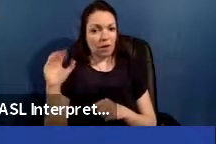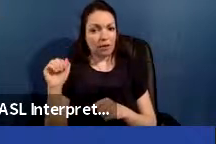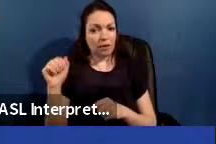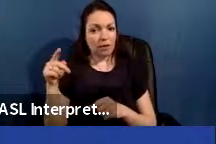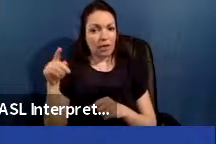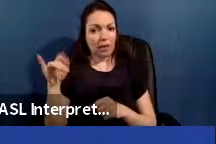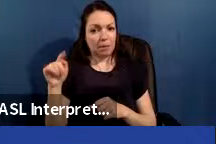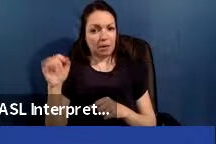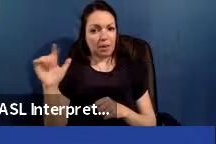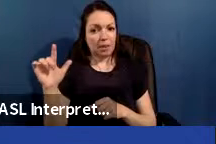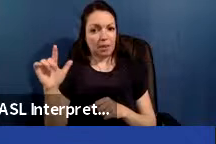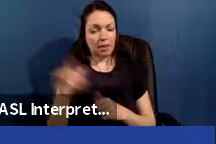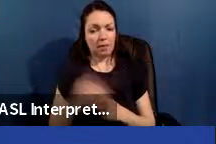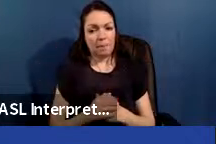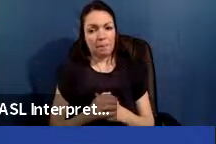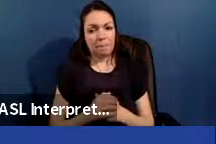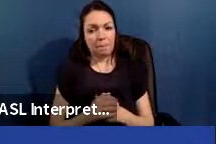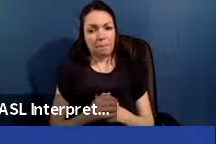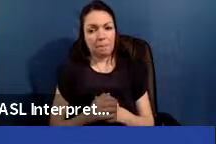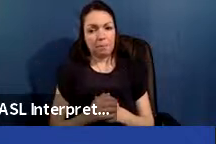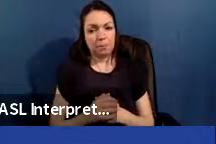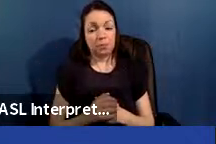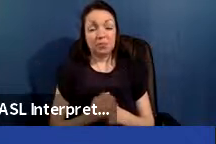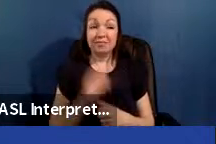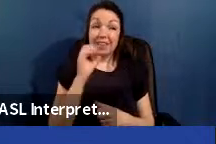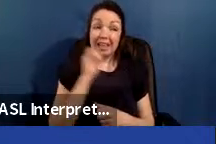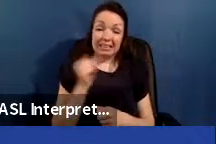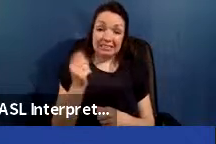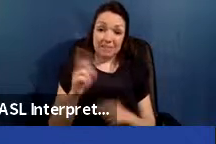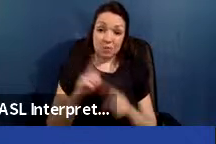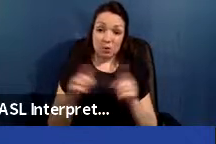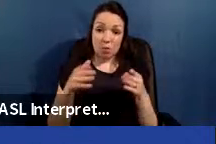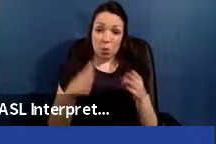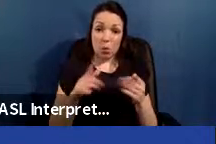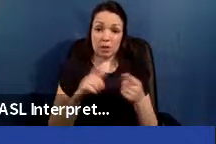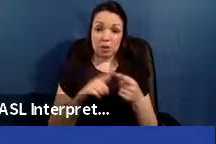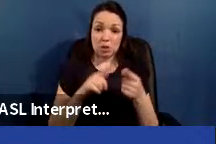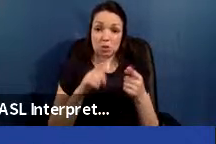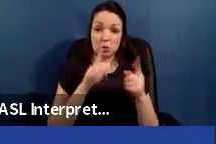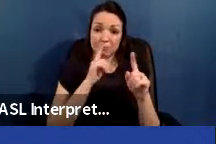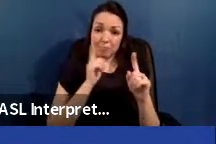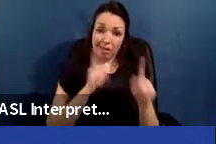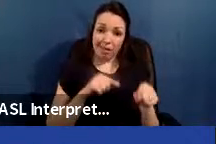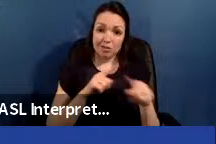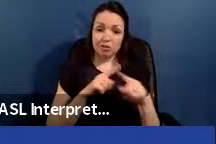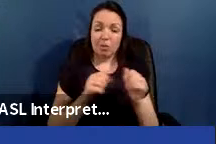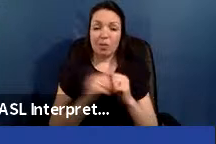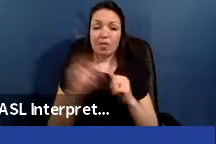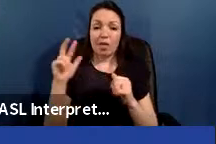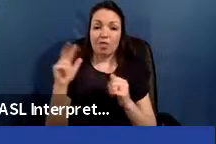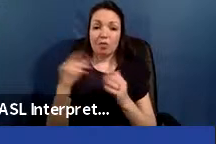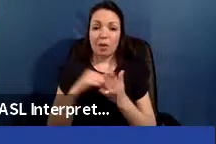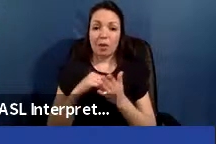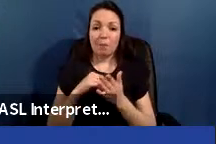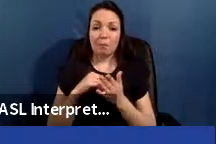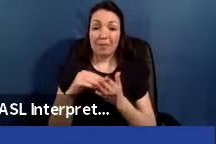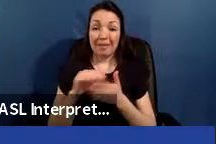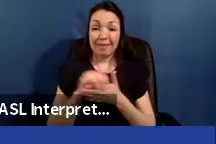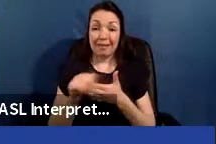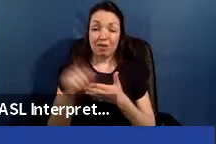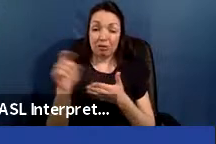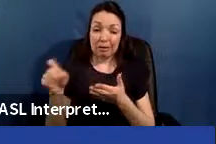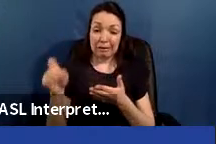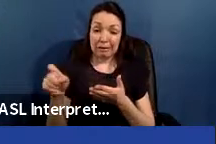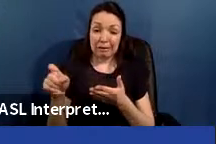Well, so there's I guess a few different ways to answer that, but with the $3 billion need,